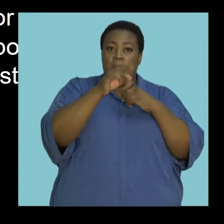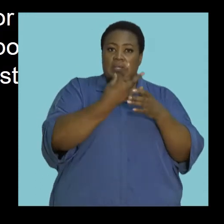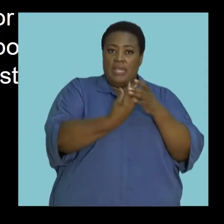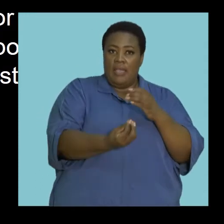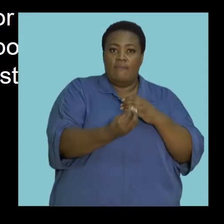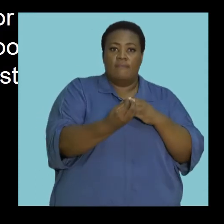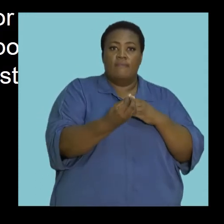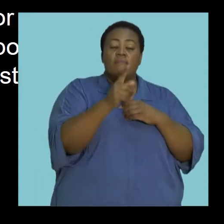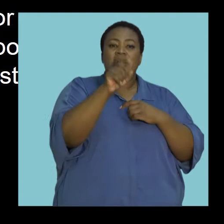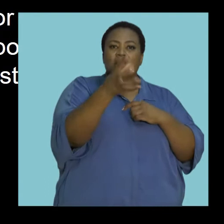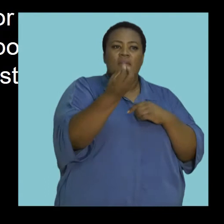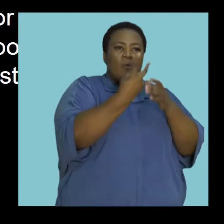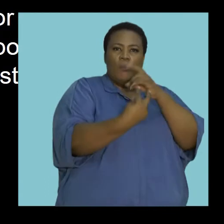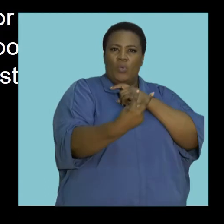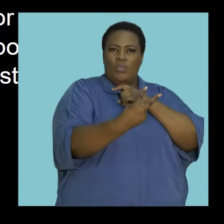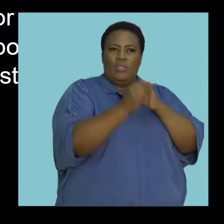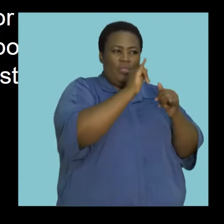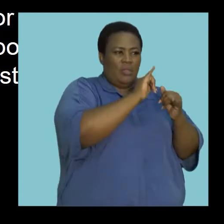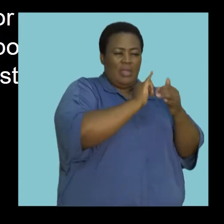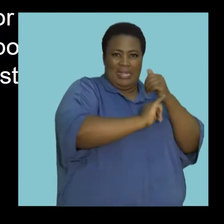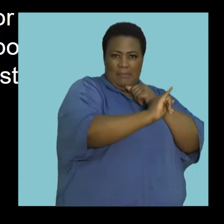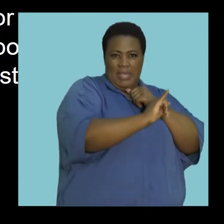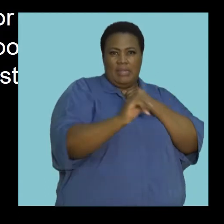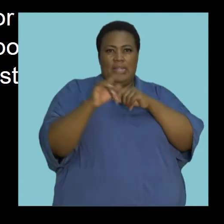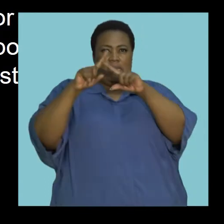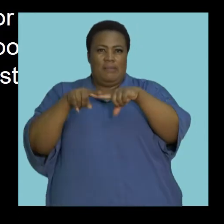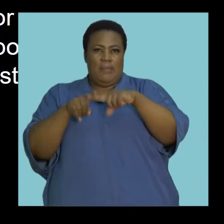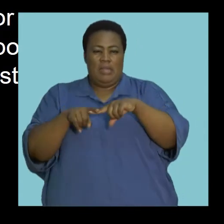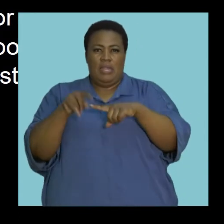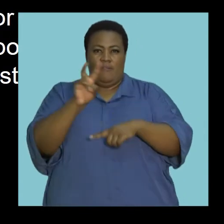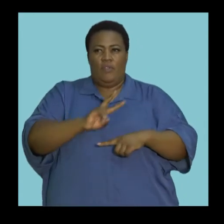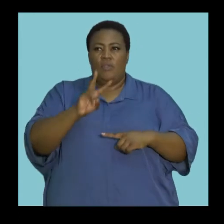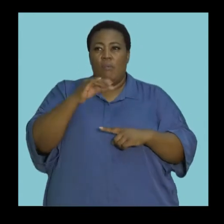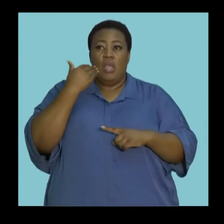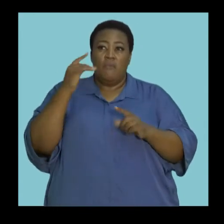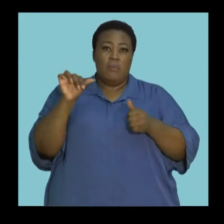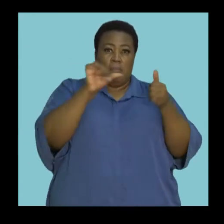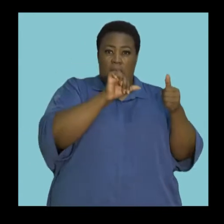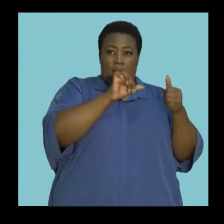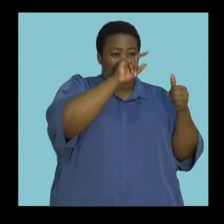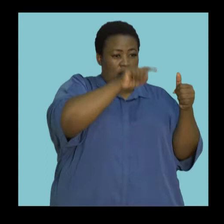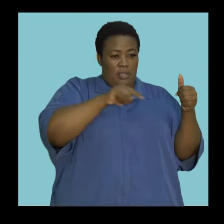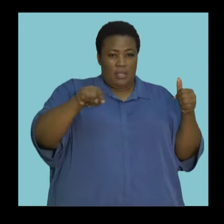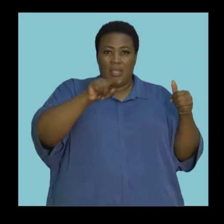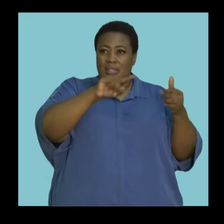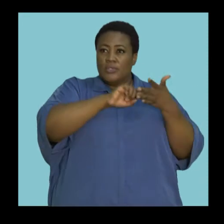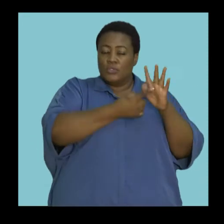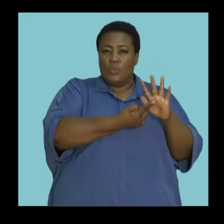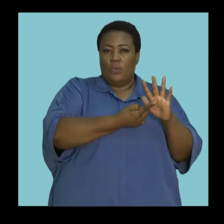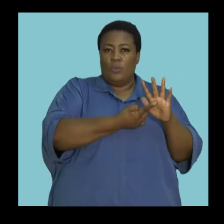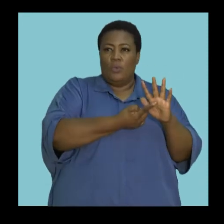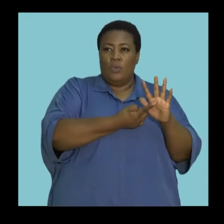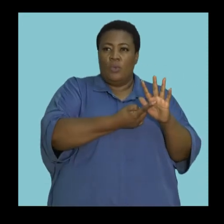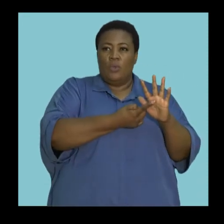that it must have both the independent and the dependent variables. If we go back to this table or this graph, it's going to be a